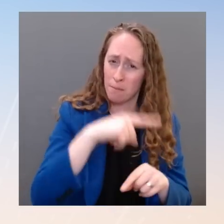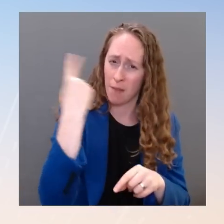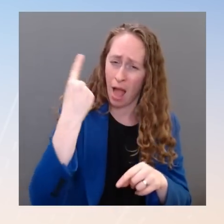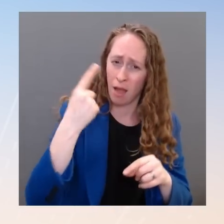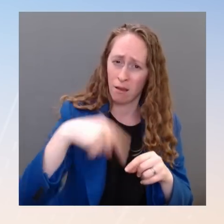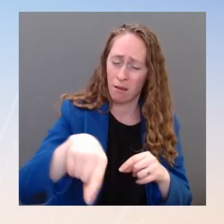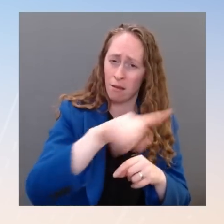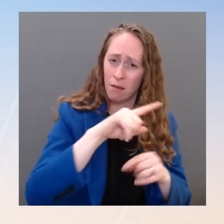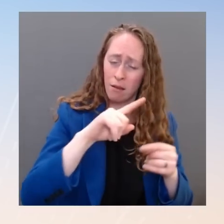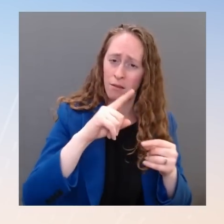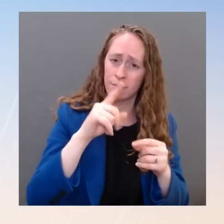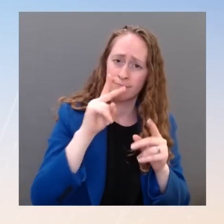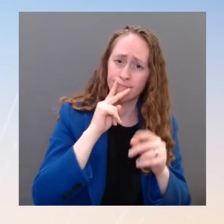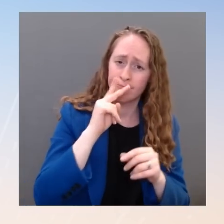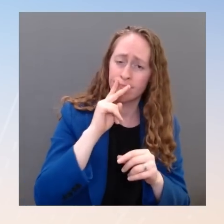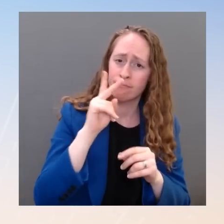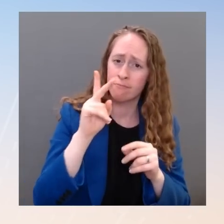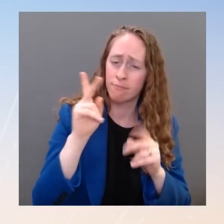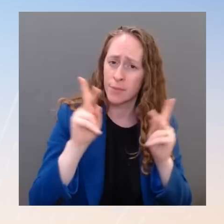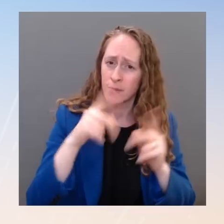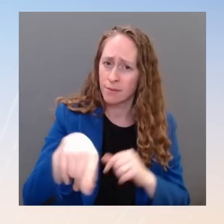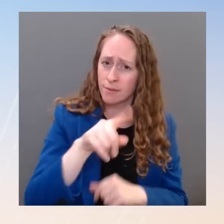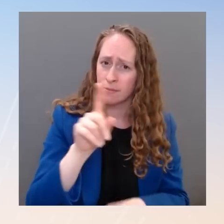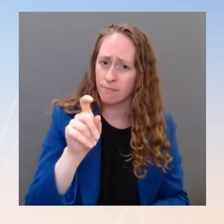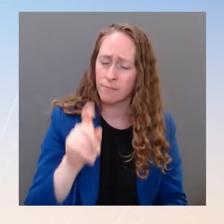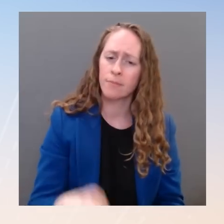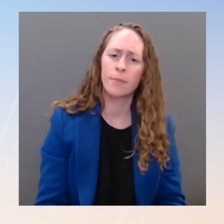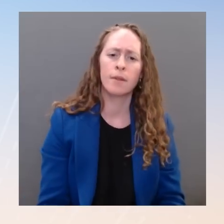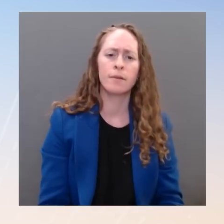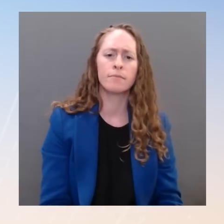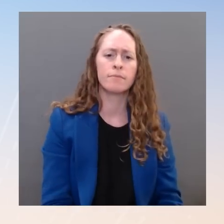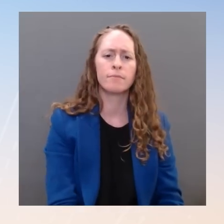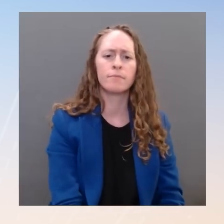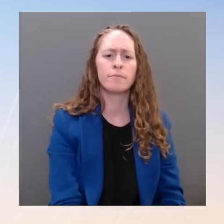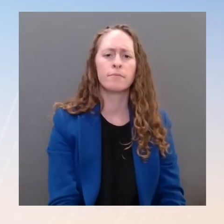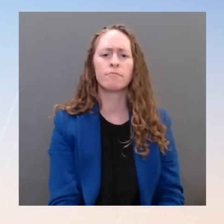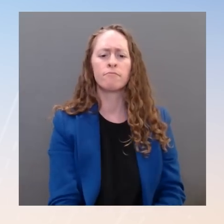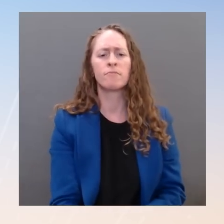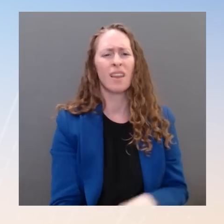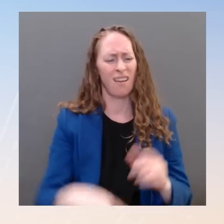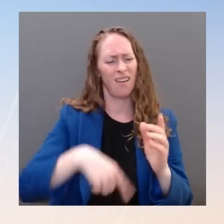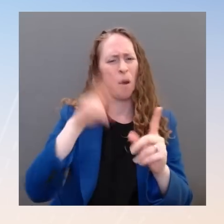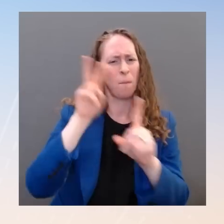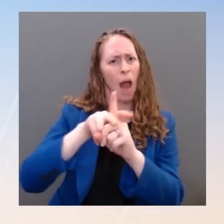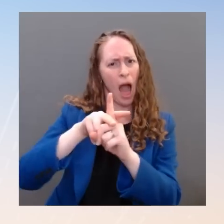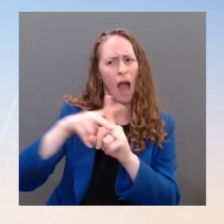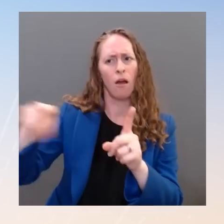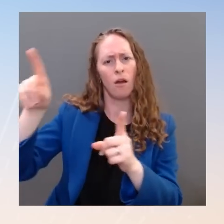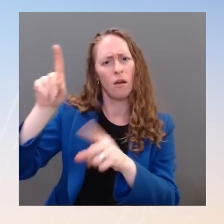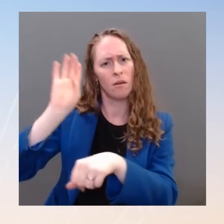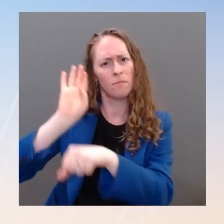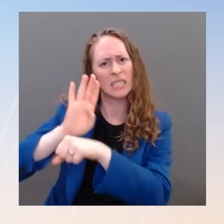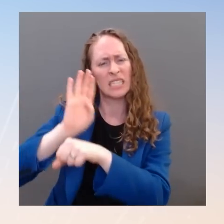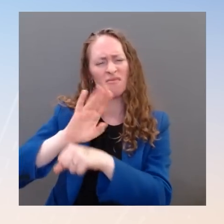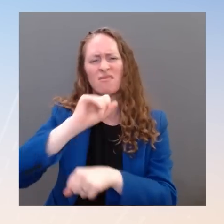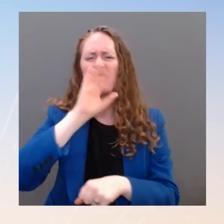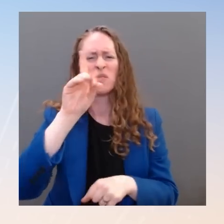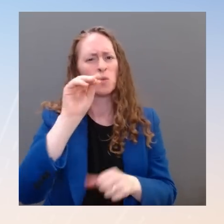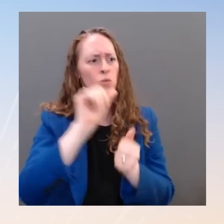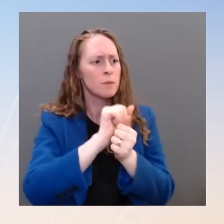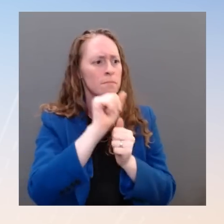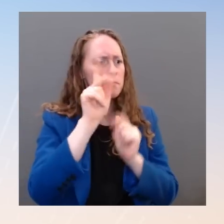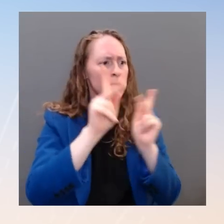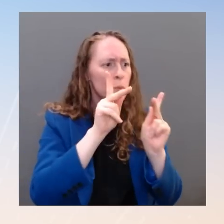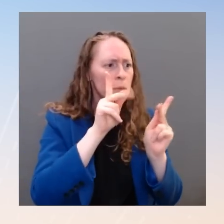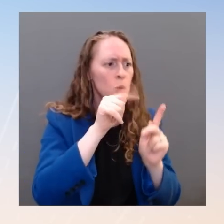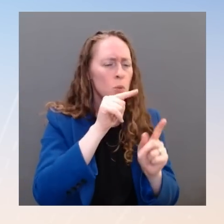and people who sell, not individuals who smoke menthol cigarettes, and it would save lives. I'd also note that the NAACP put out a